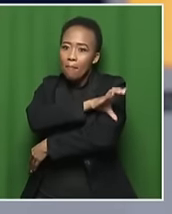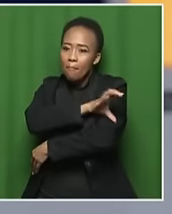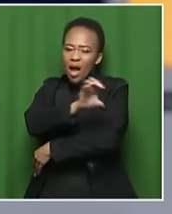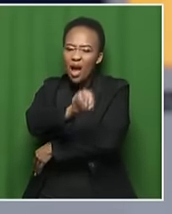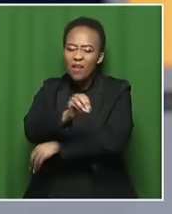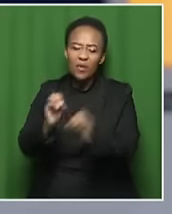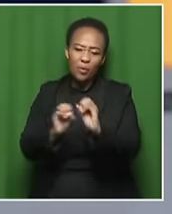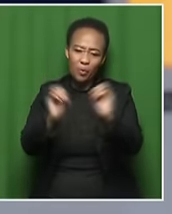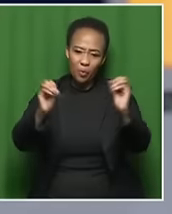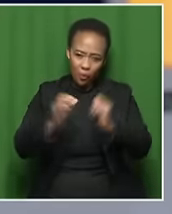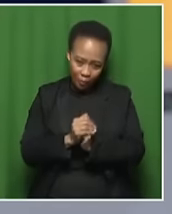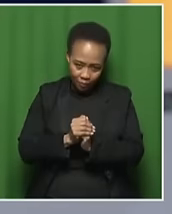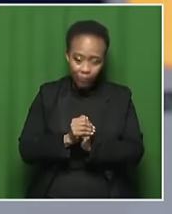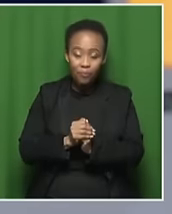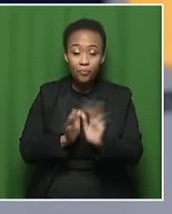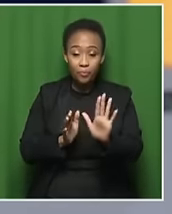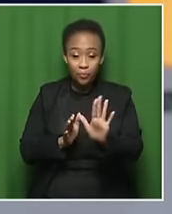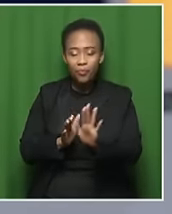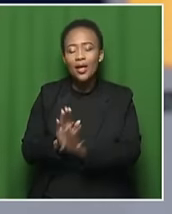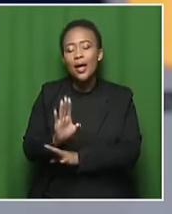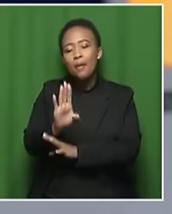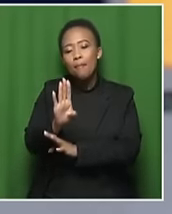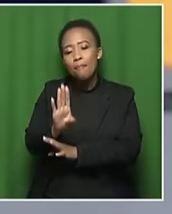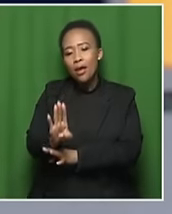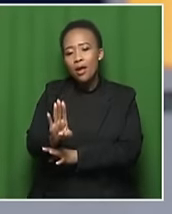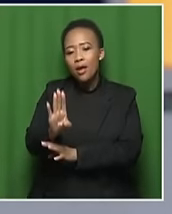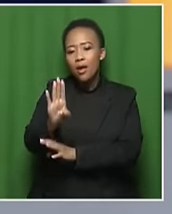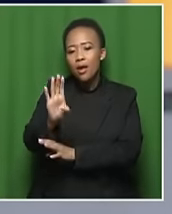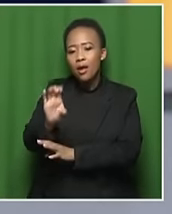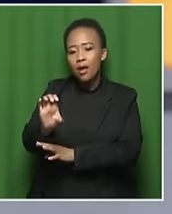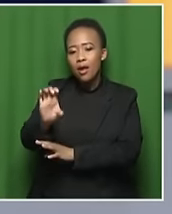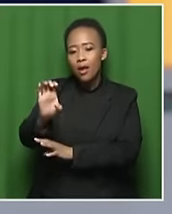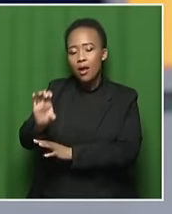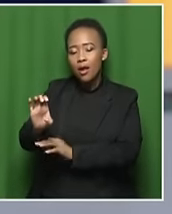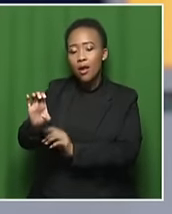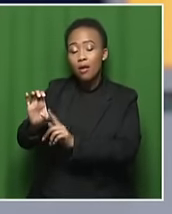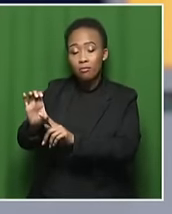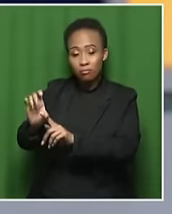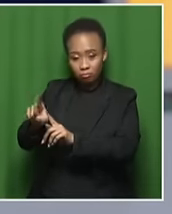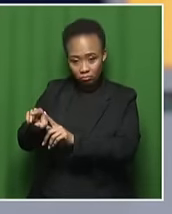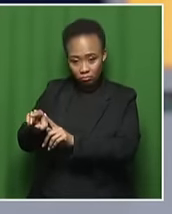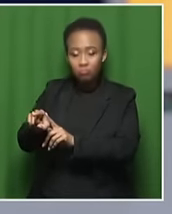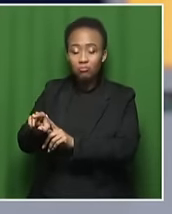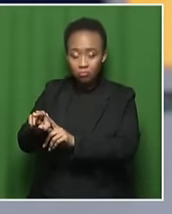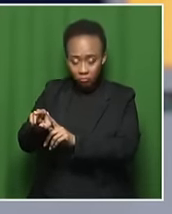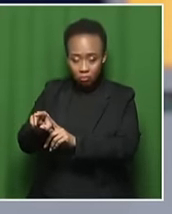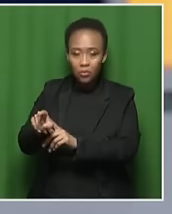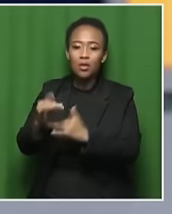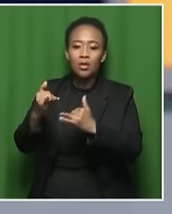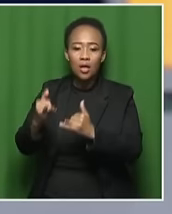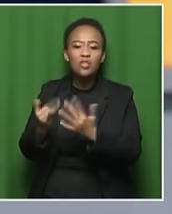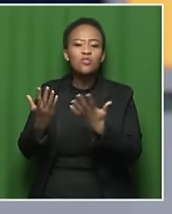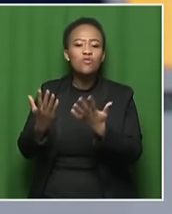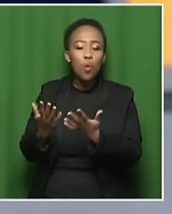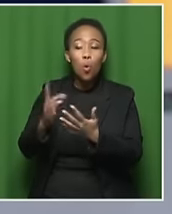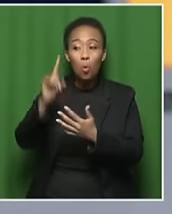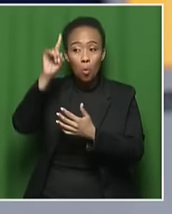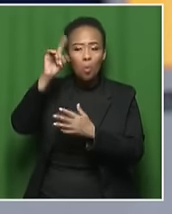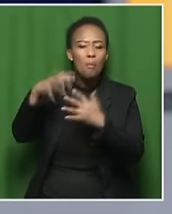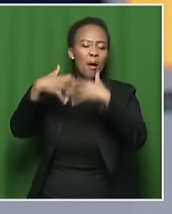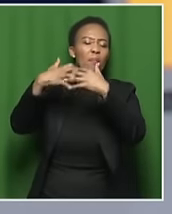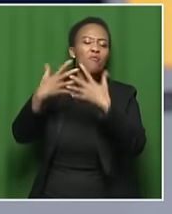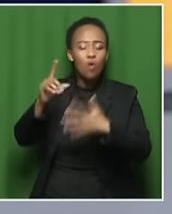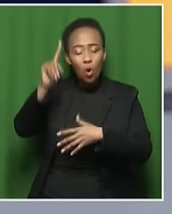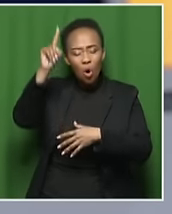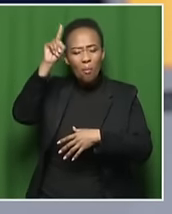The principle of BEE was an indoctrination on black people to depend on